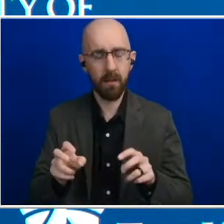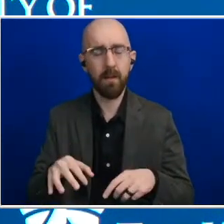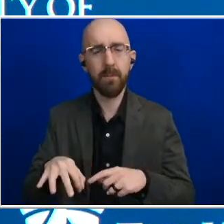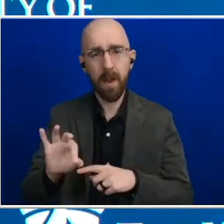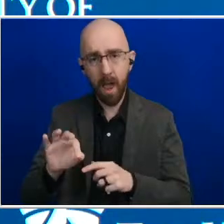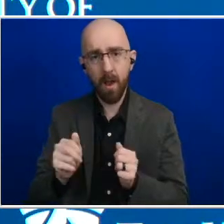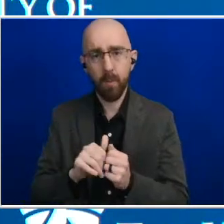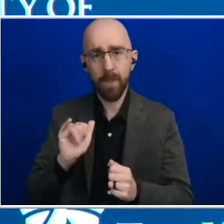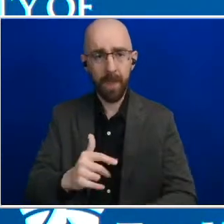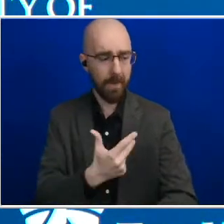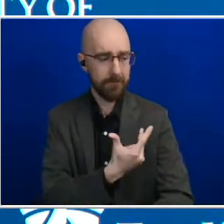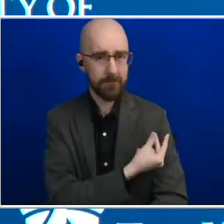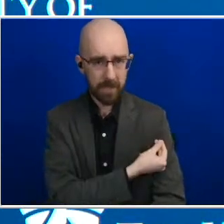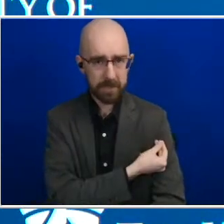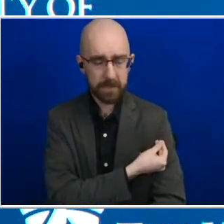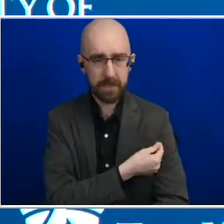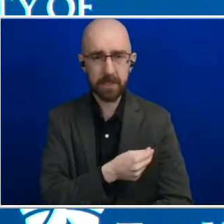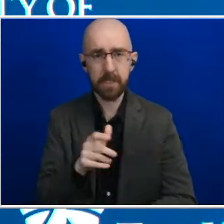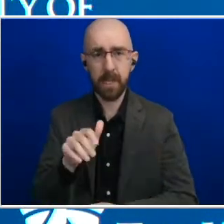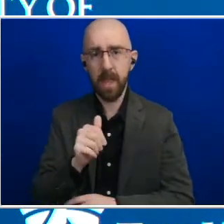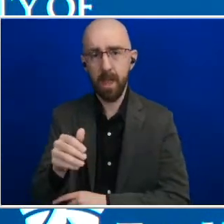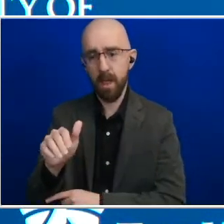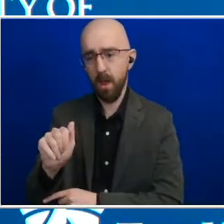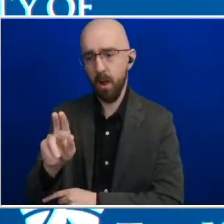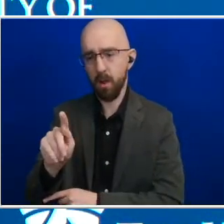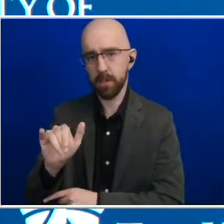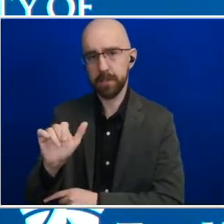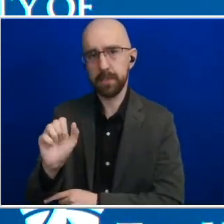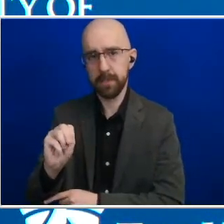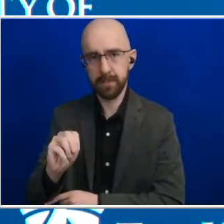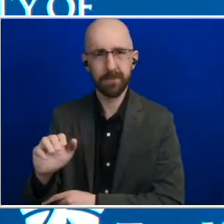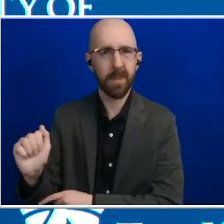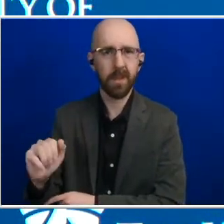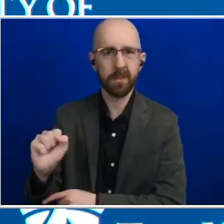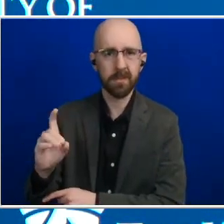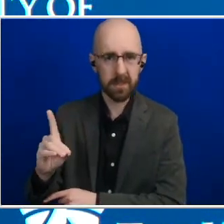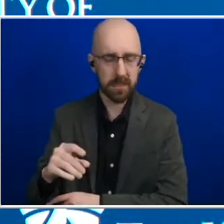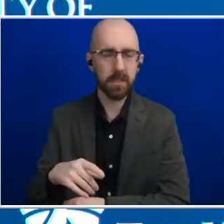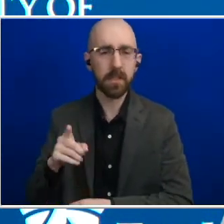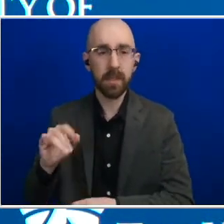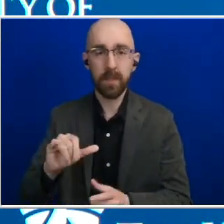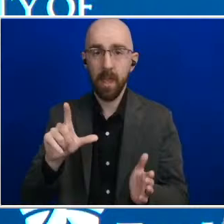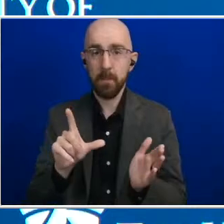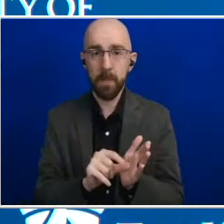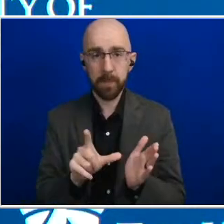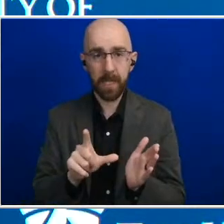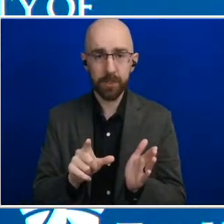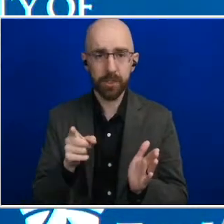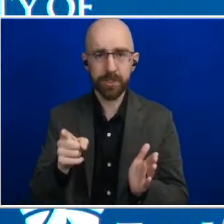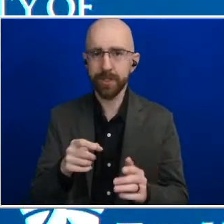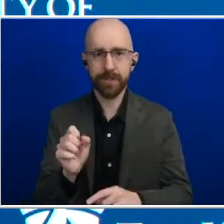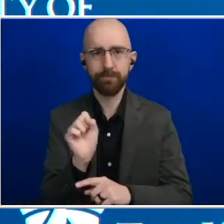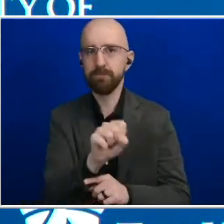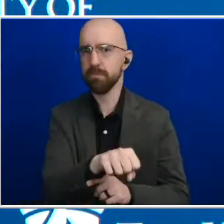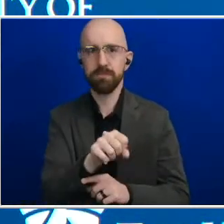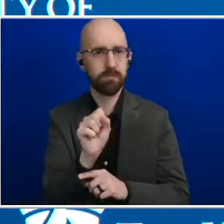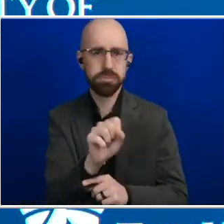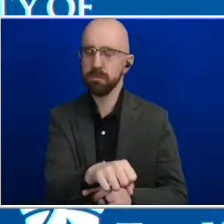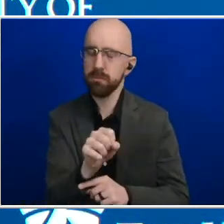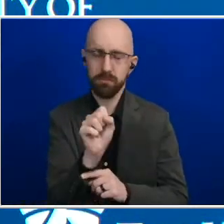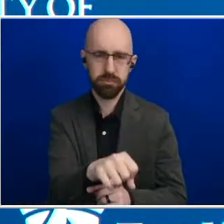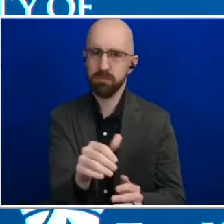vaccine and autism. That publication has been debunked multiple times. There have